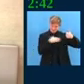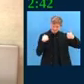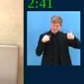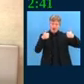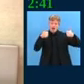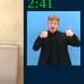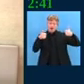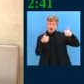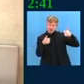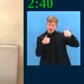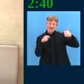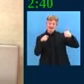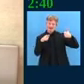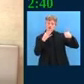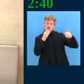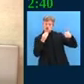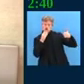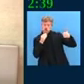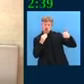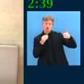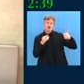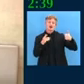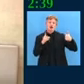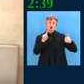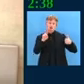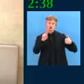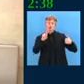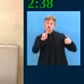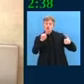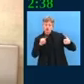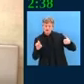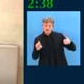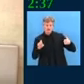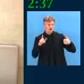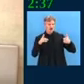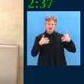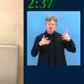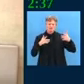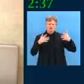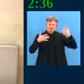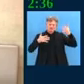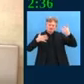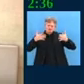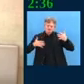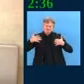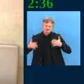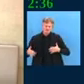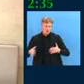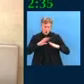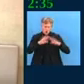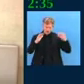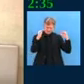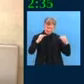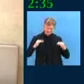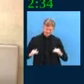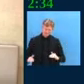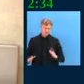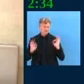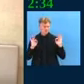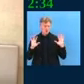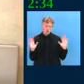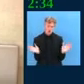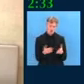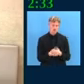Sunni, deputy PM Greek Orthodox, deputy of speaker Greek Catholic, and so on. At economic level, there is